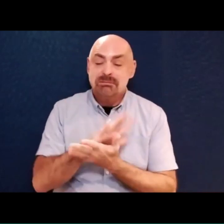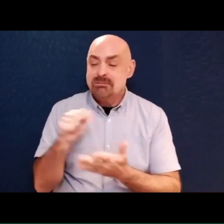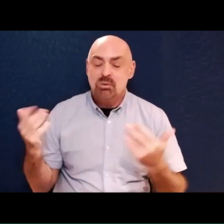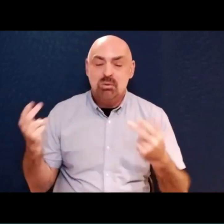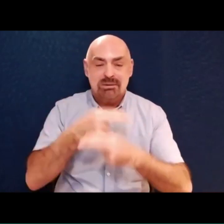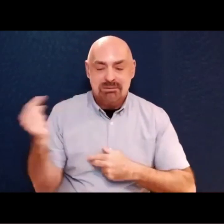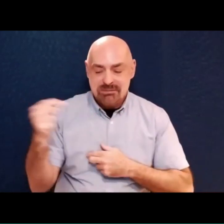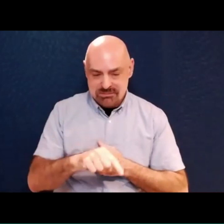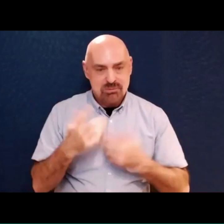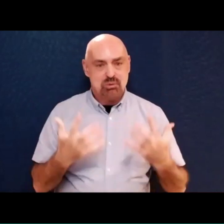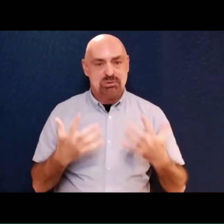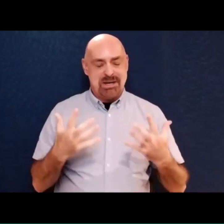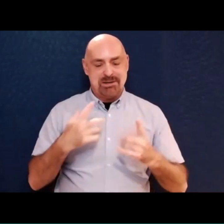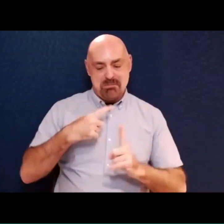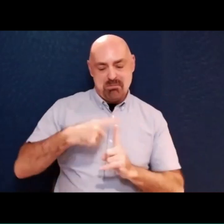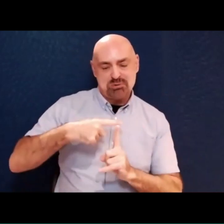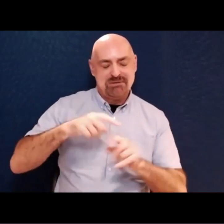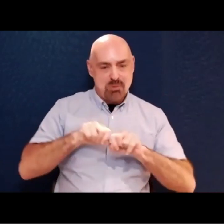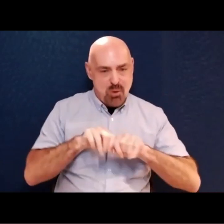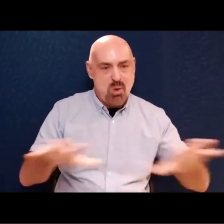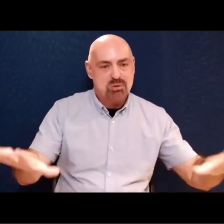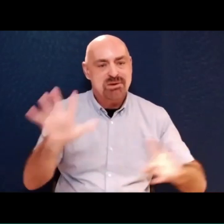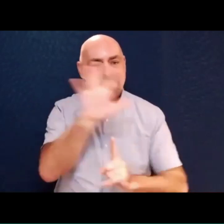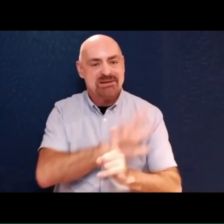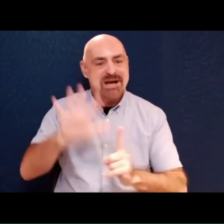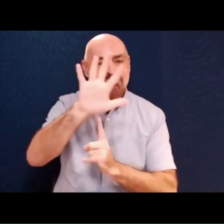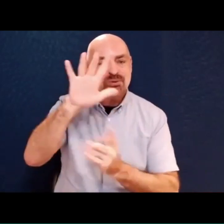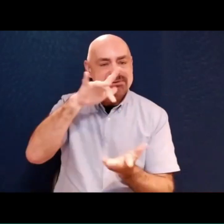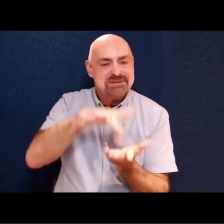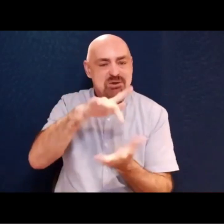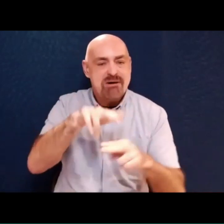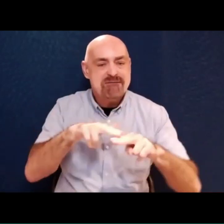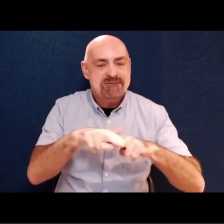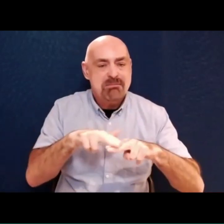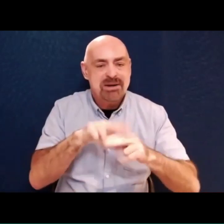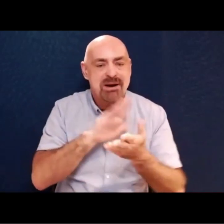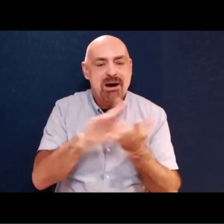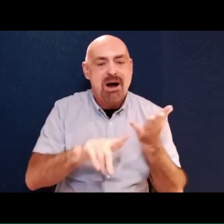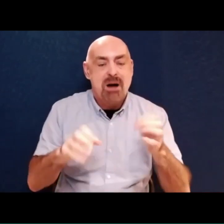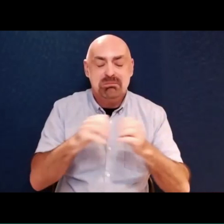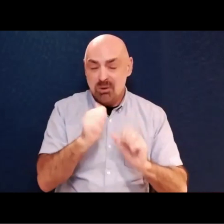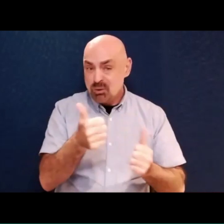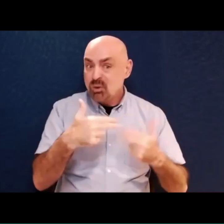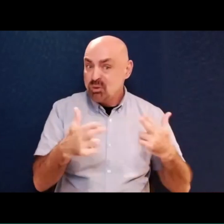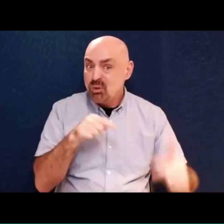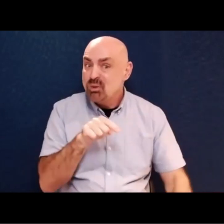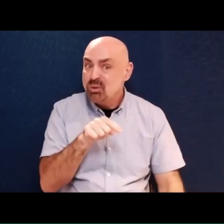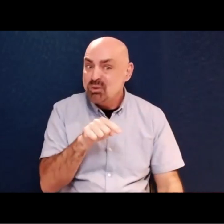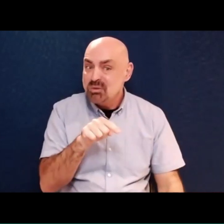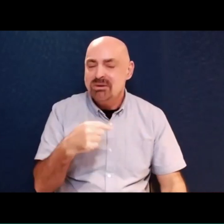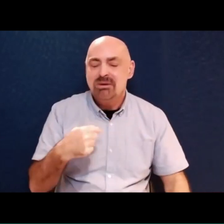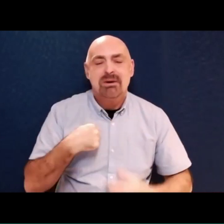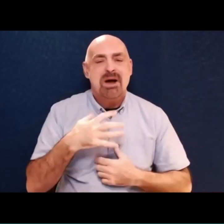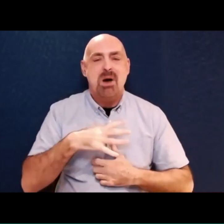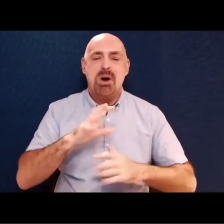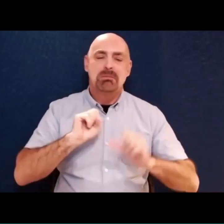day where we've had such a positive launch of the National Centre for Family Hubs. That's wonderful news. And I want to share some thoughts. As